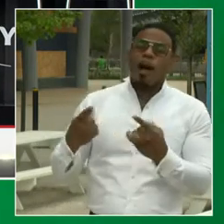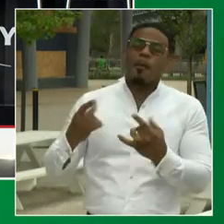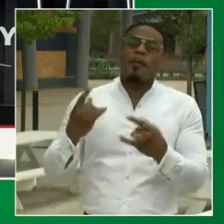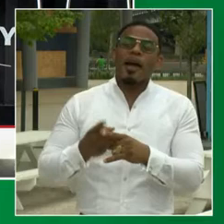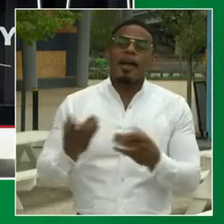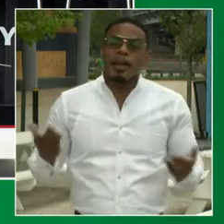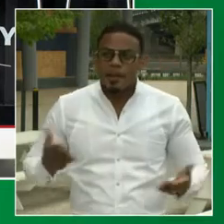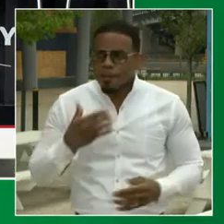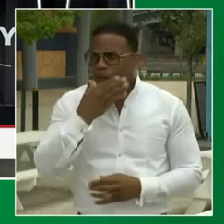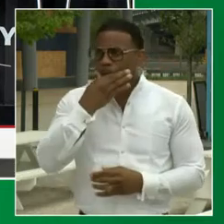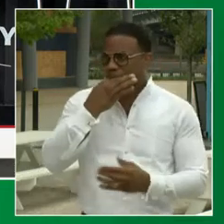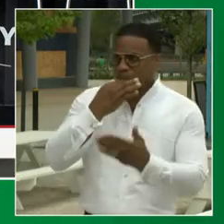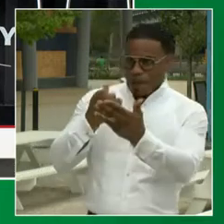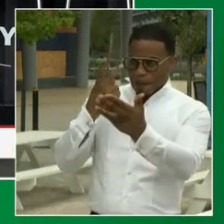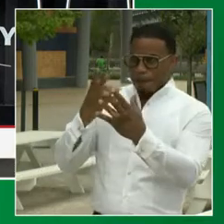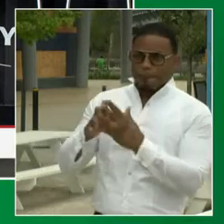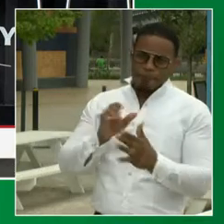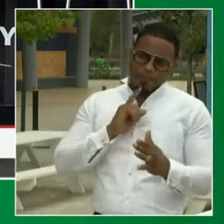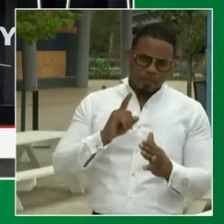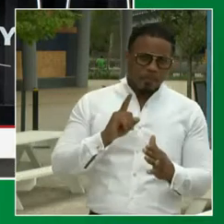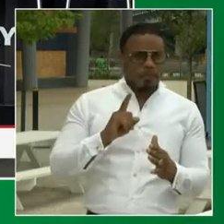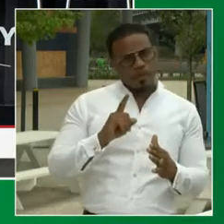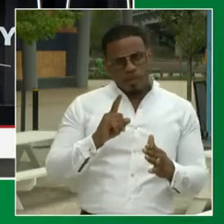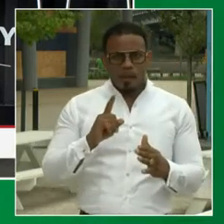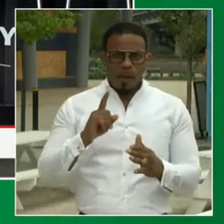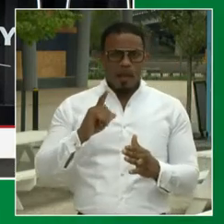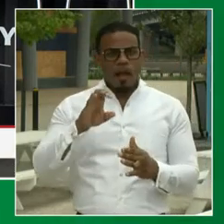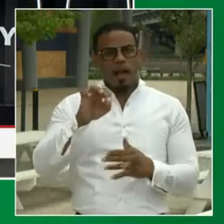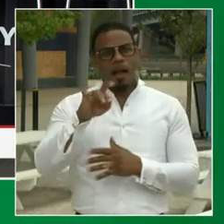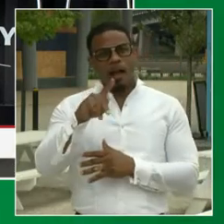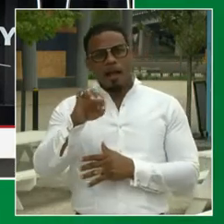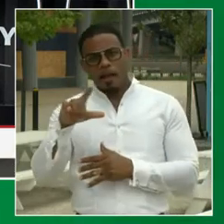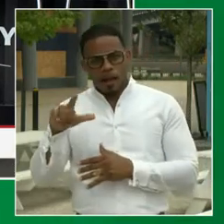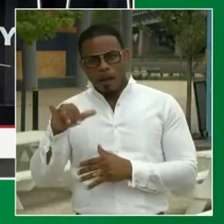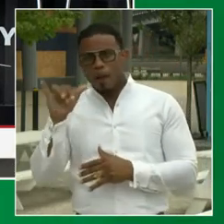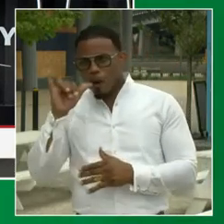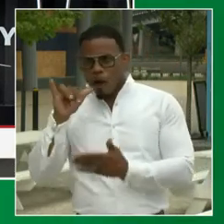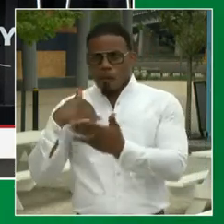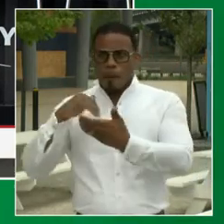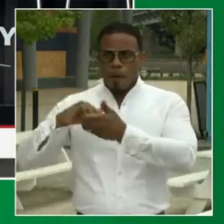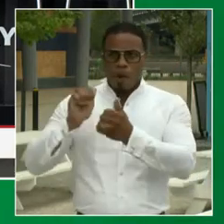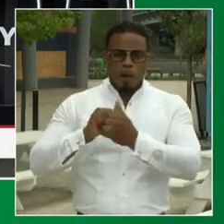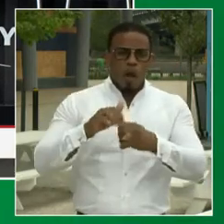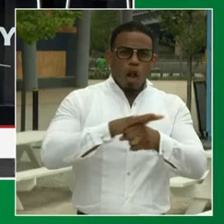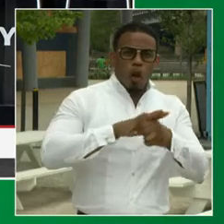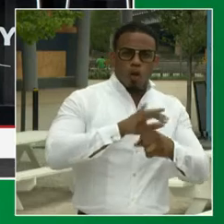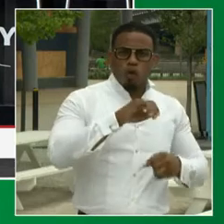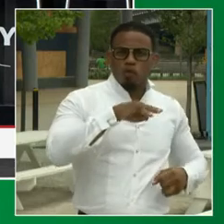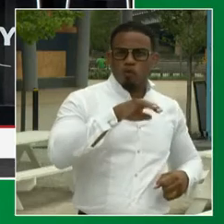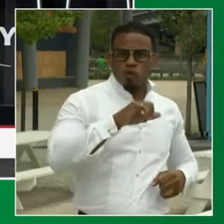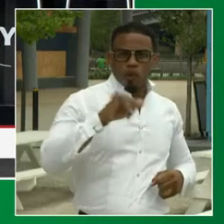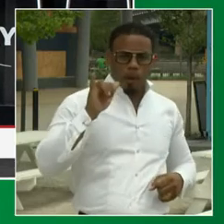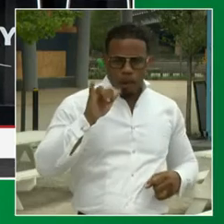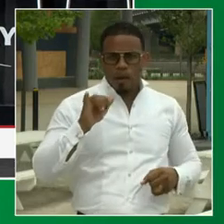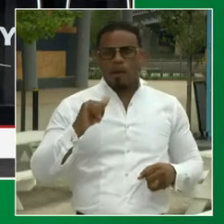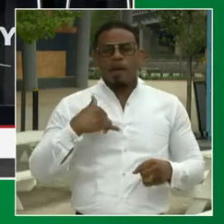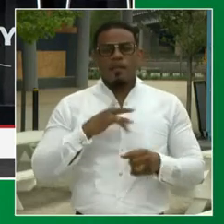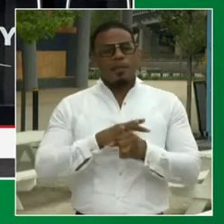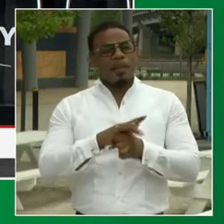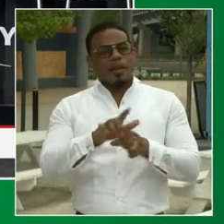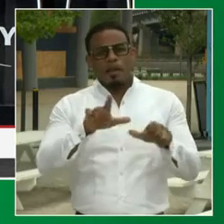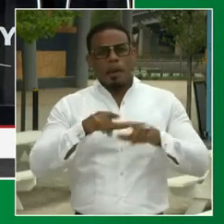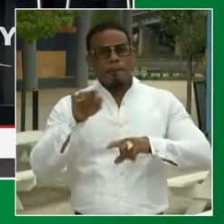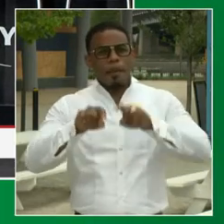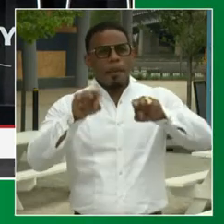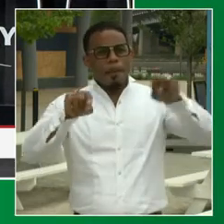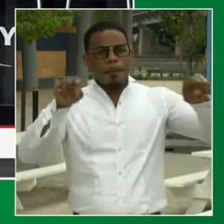right here? Well, you know, we are a cold pressed juice cocktail bar. We partnered with a local juice bar, Turning Natural. They have plenty of locations